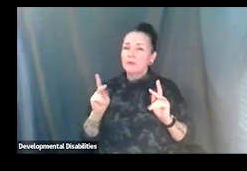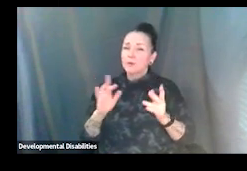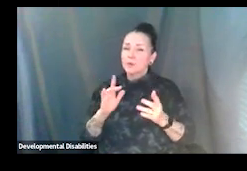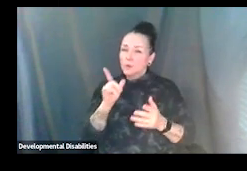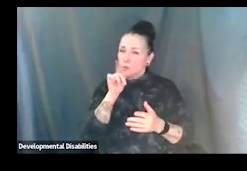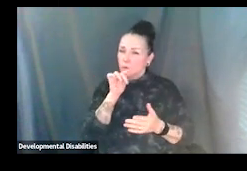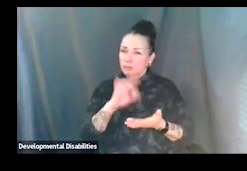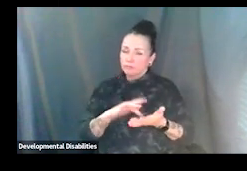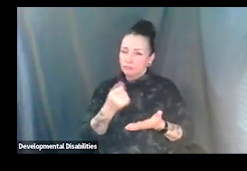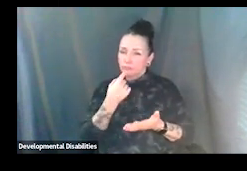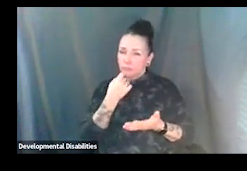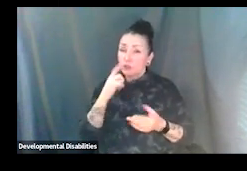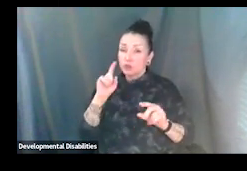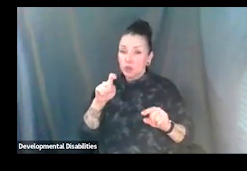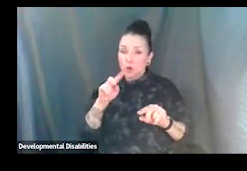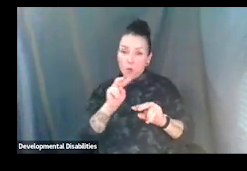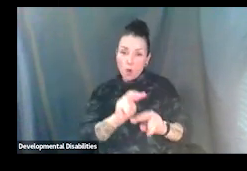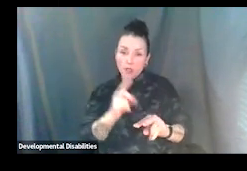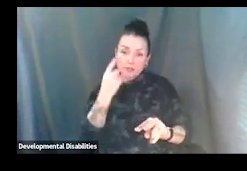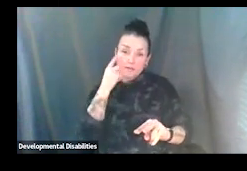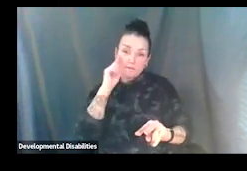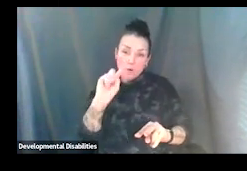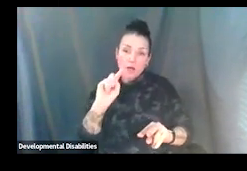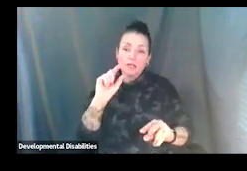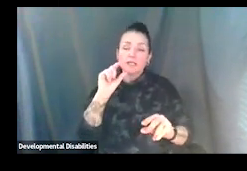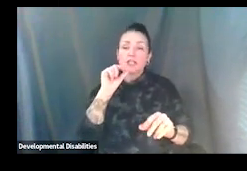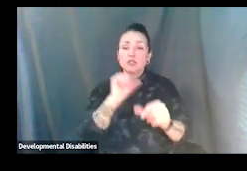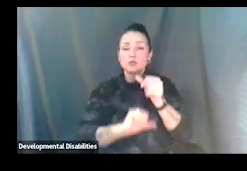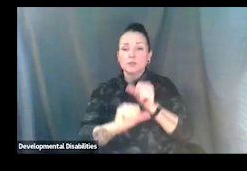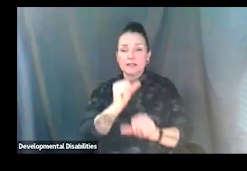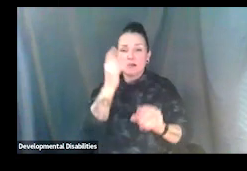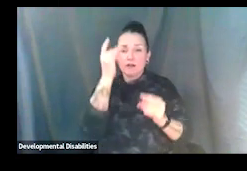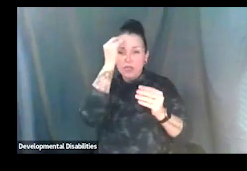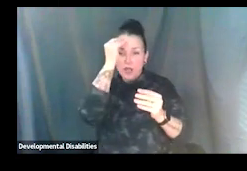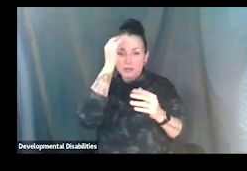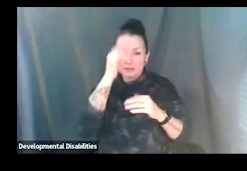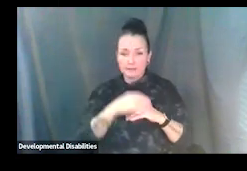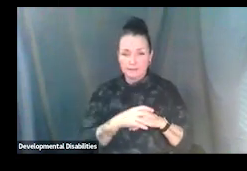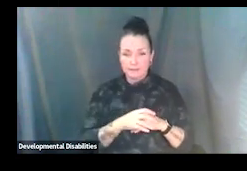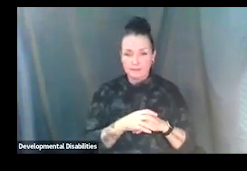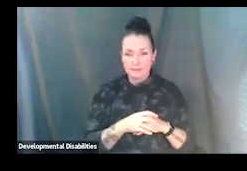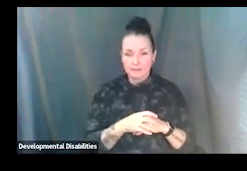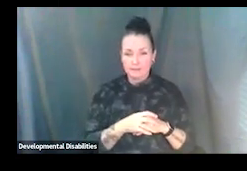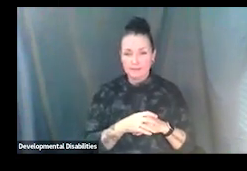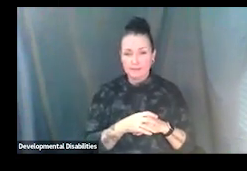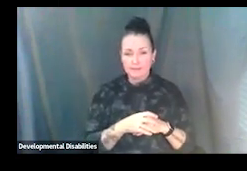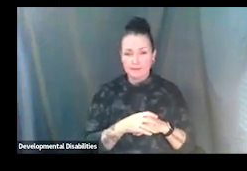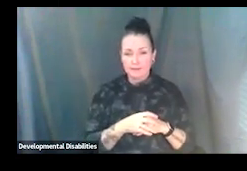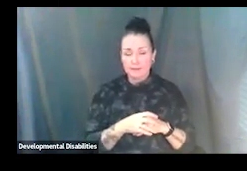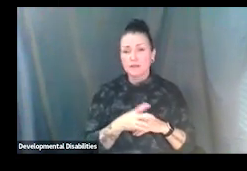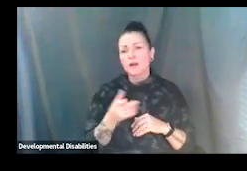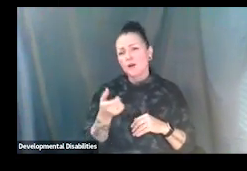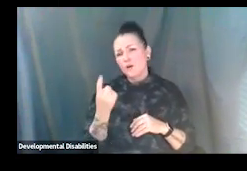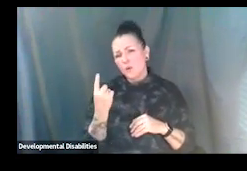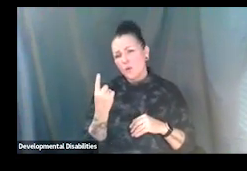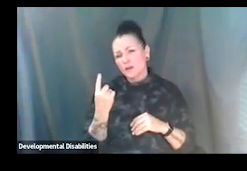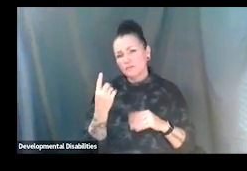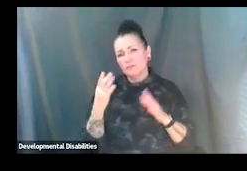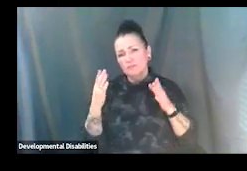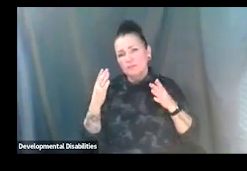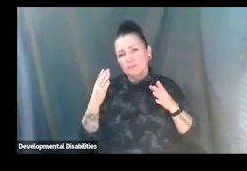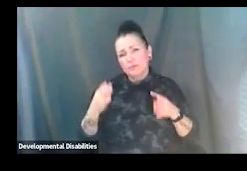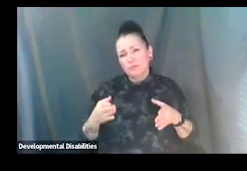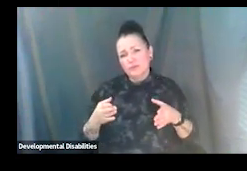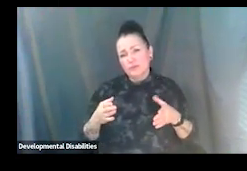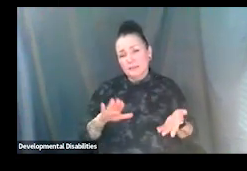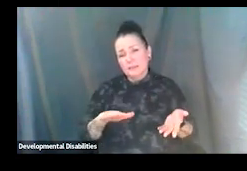liver enzymes, suggesting liver problems. And I believe 1 death due to liver failure, but that's out of 8 or 9 million people who've taken it.